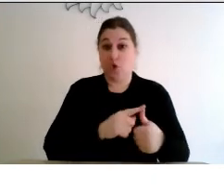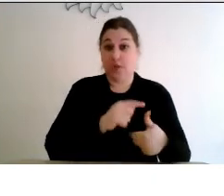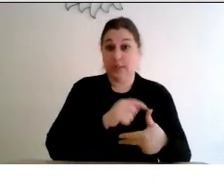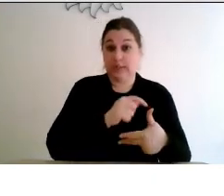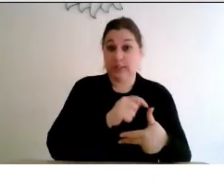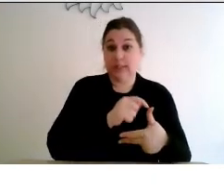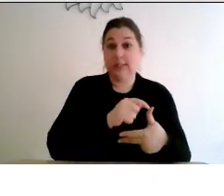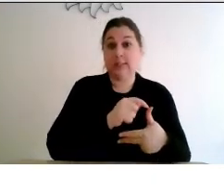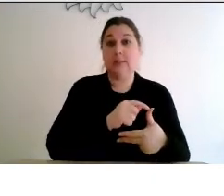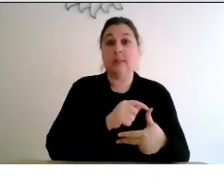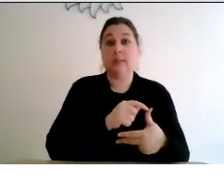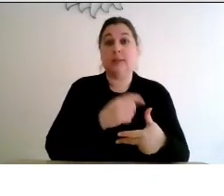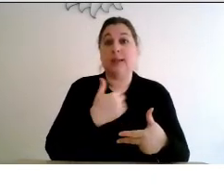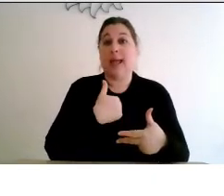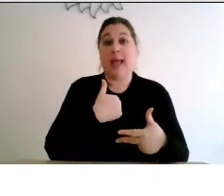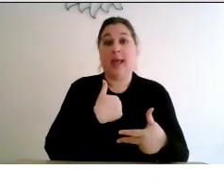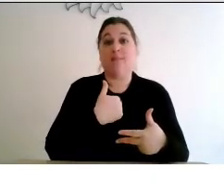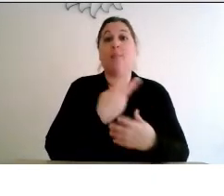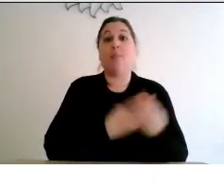y-intercepts.